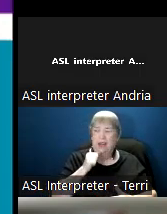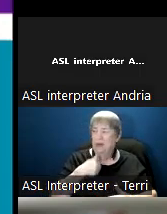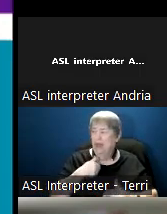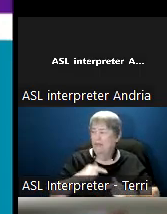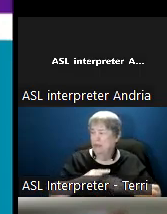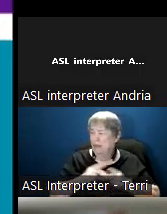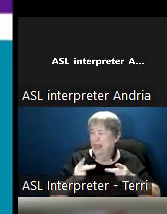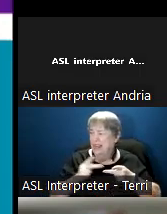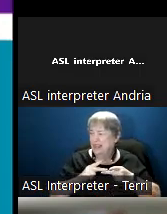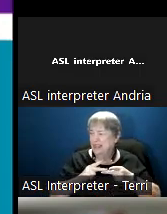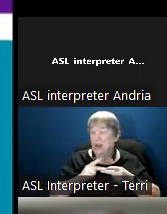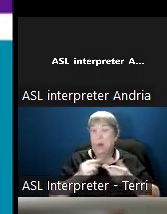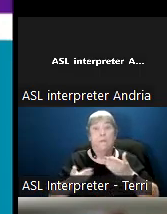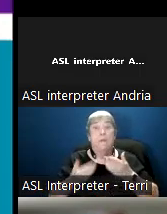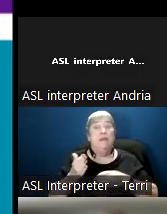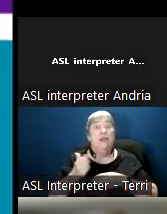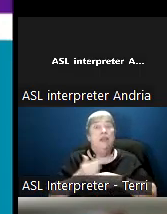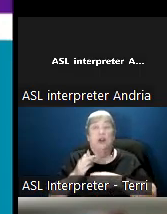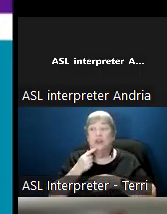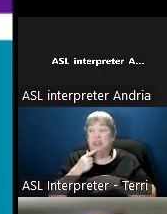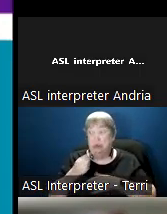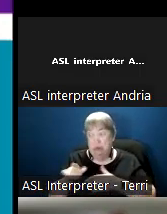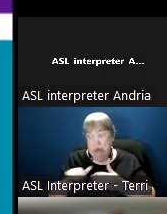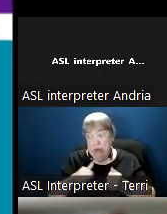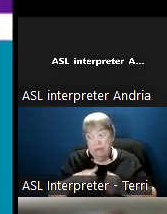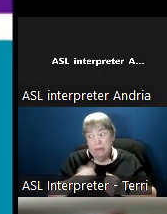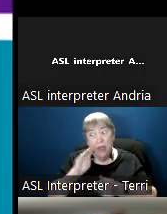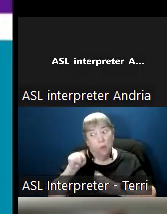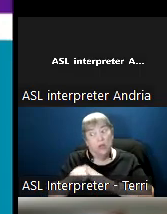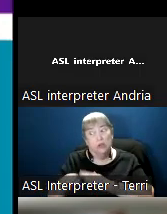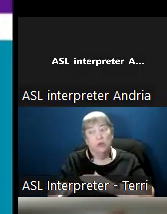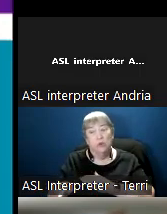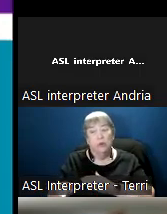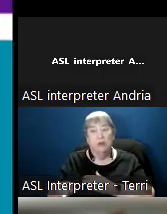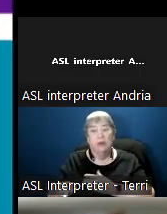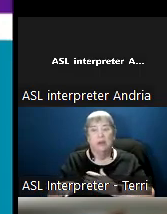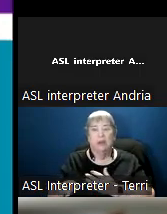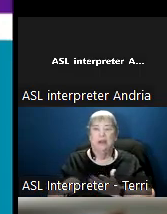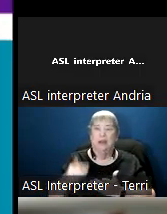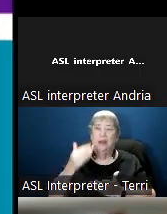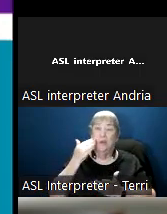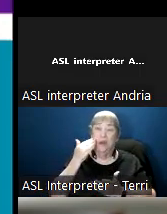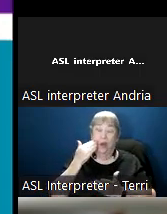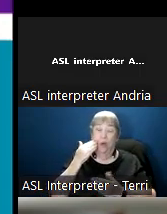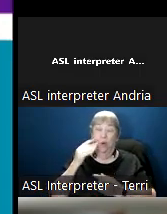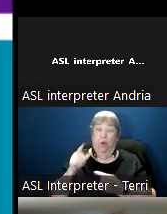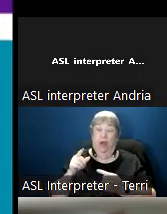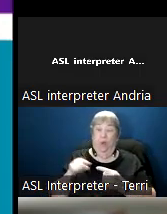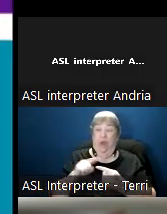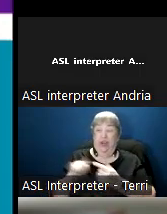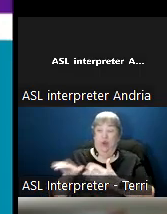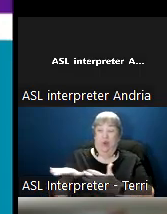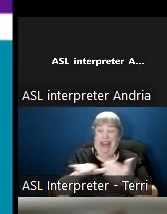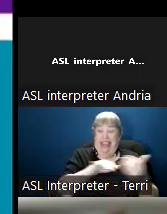the partner has said, I'll kill you if you leave. We know that leaving is the most dangerous time for a survivor.